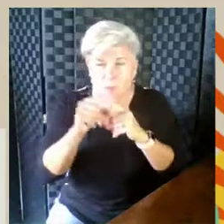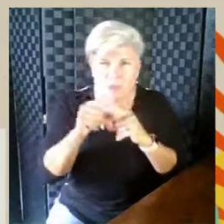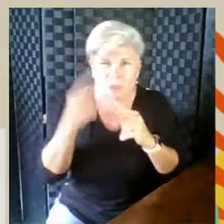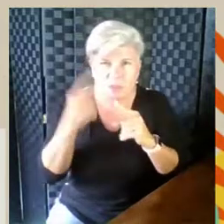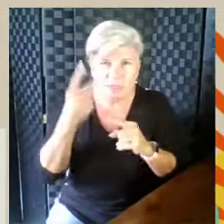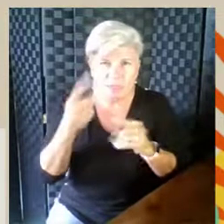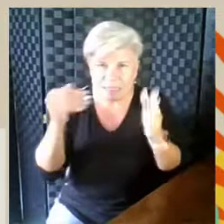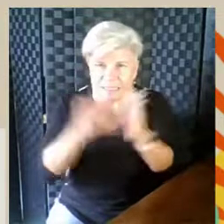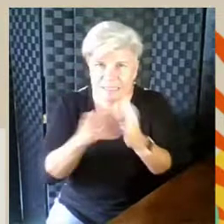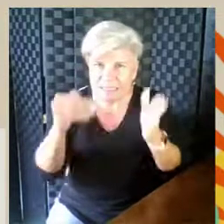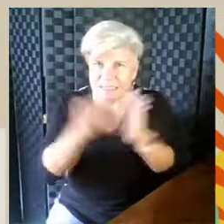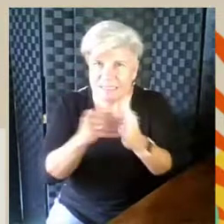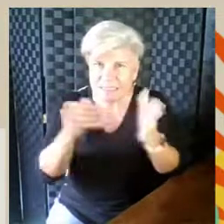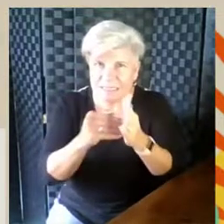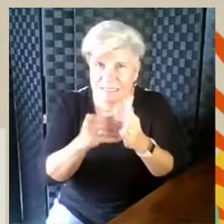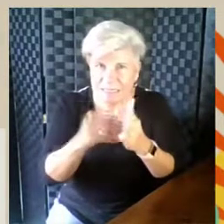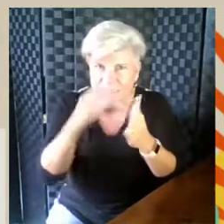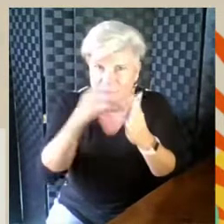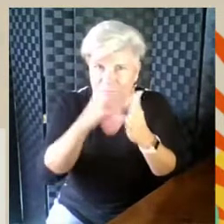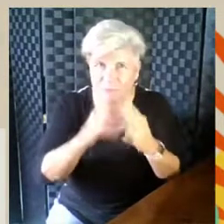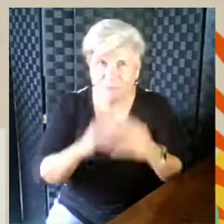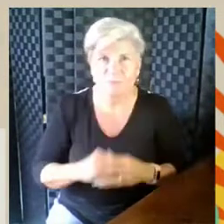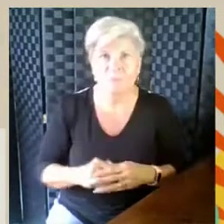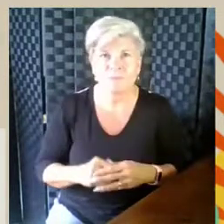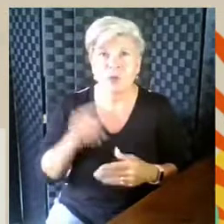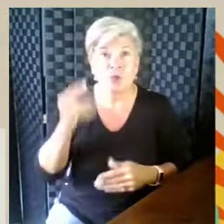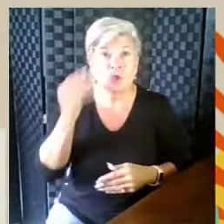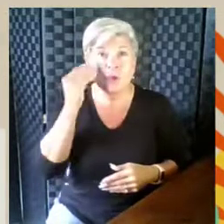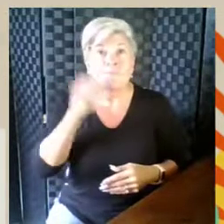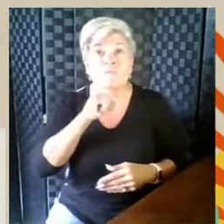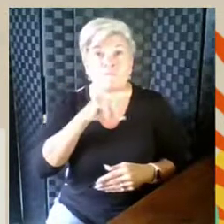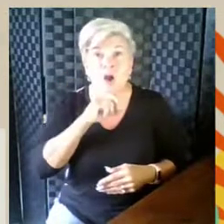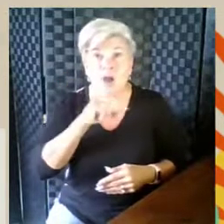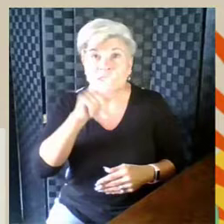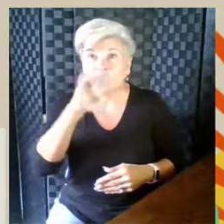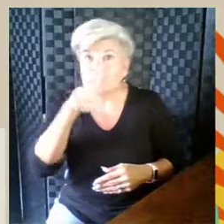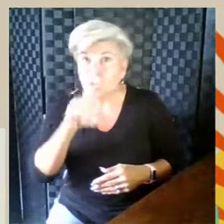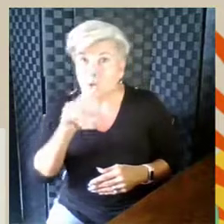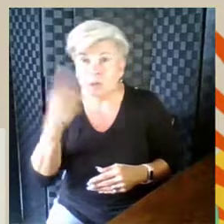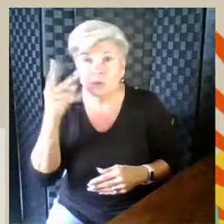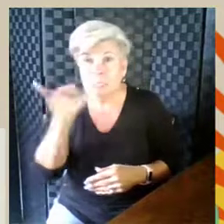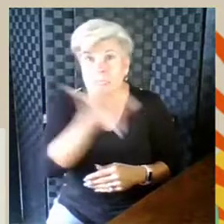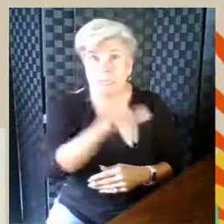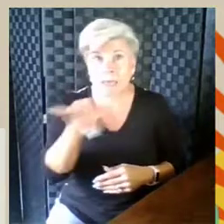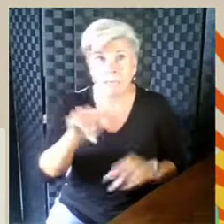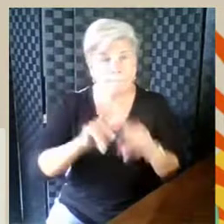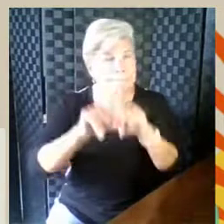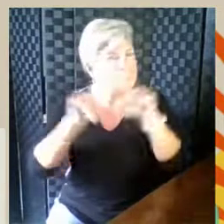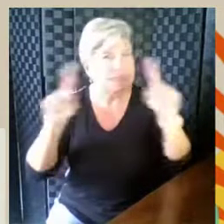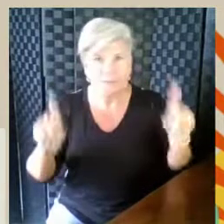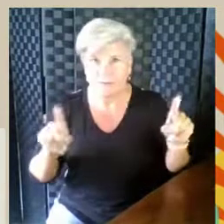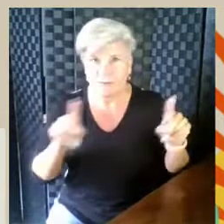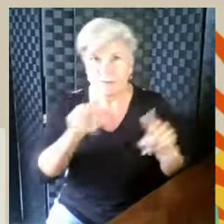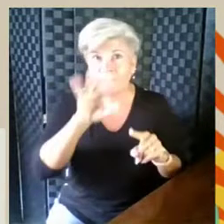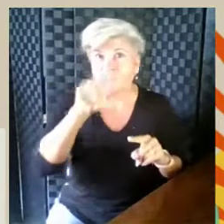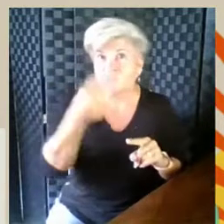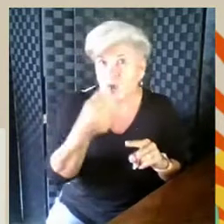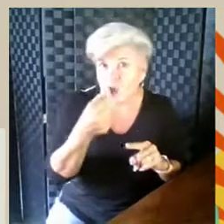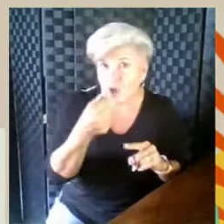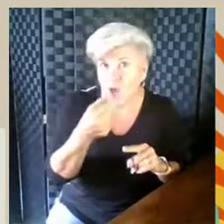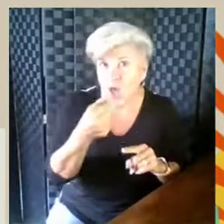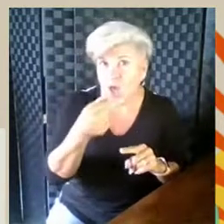hear repeated throughout the text. Did you know that frogs and toads look alike, but they are